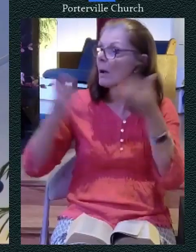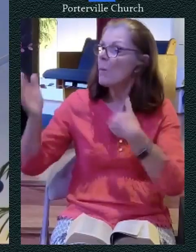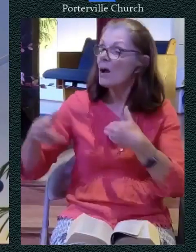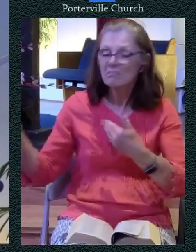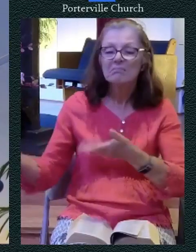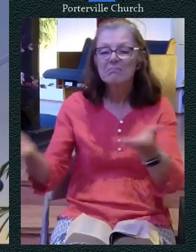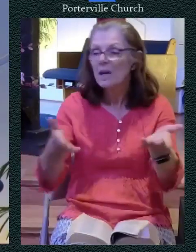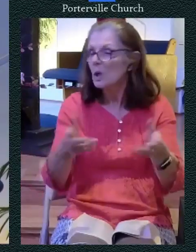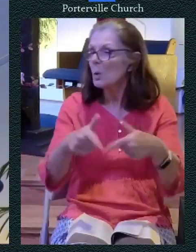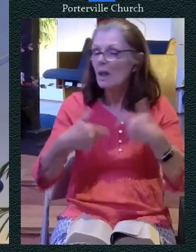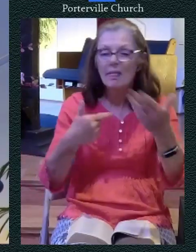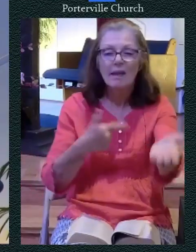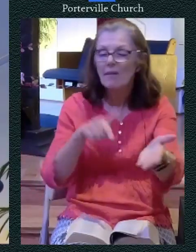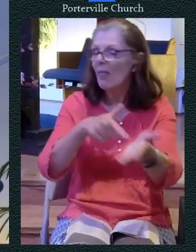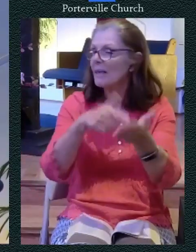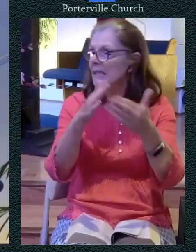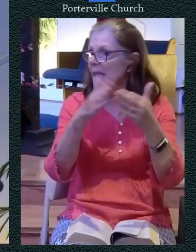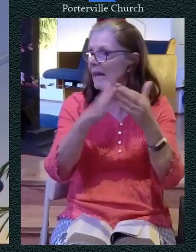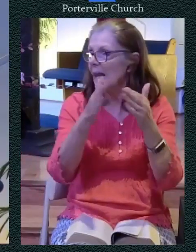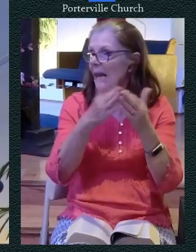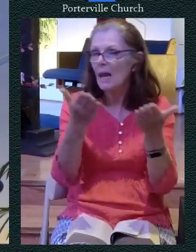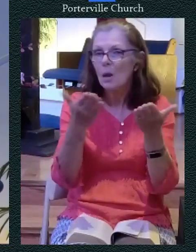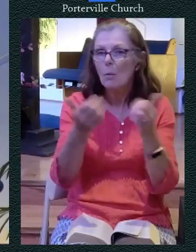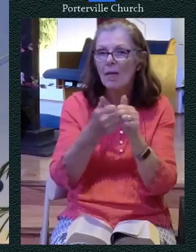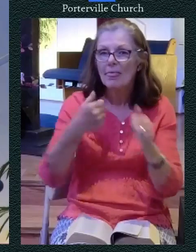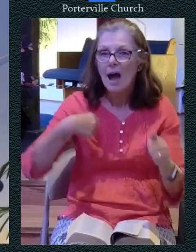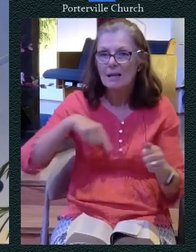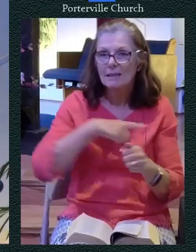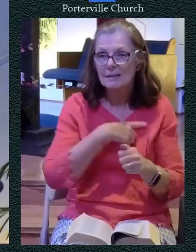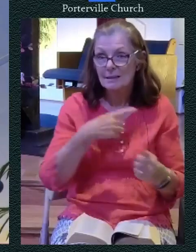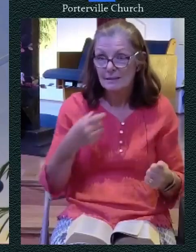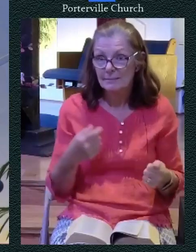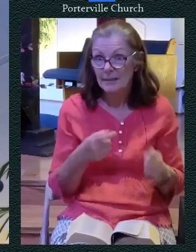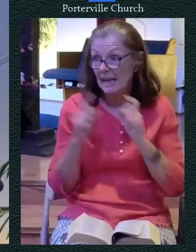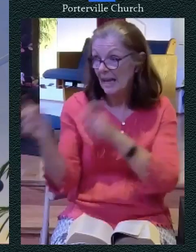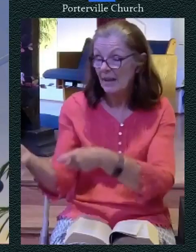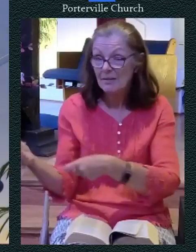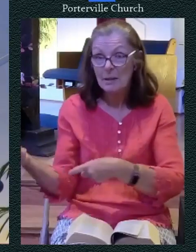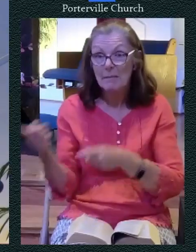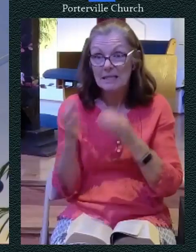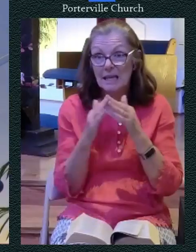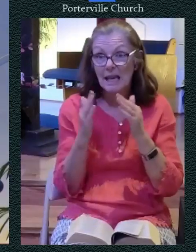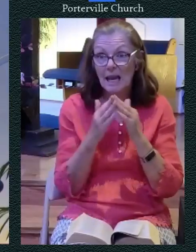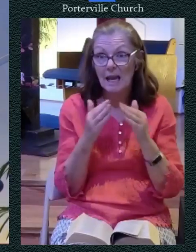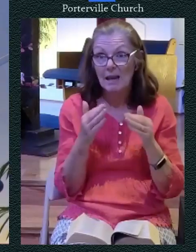and live there." He gives him a city.